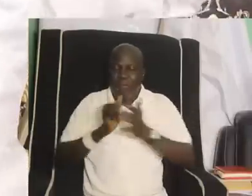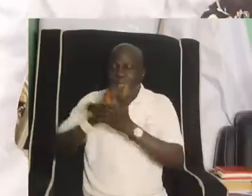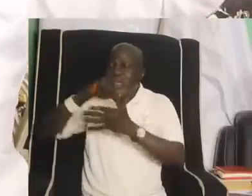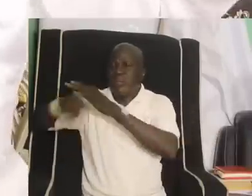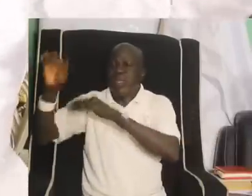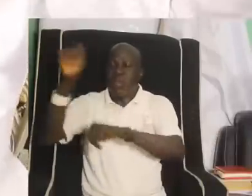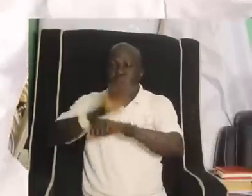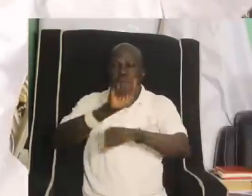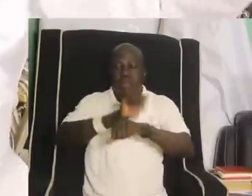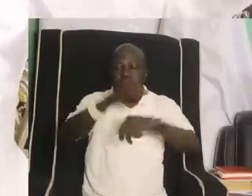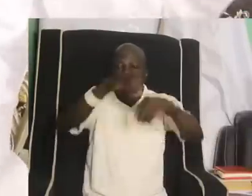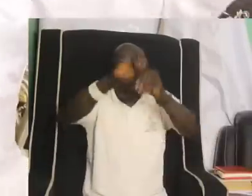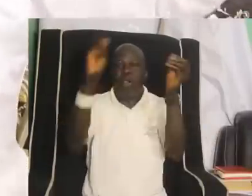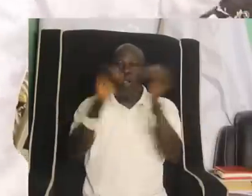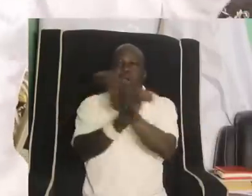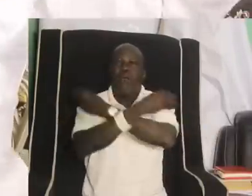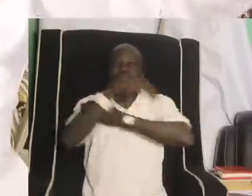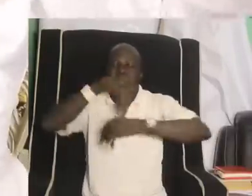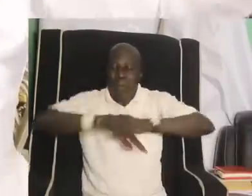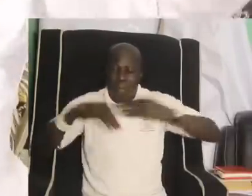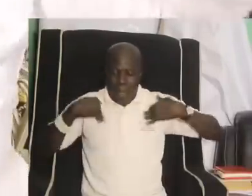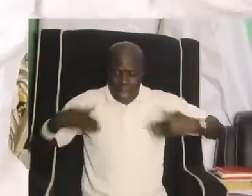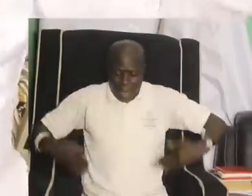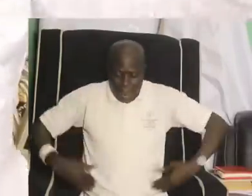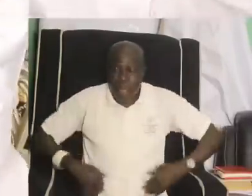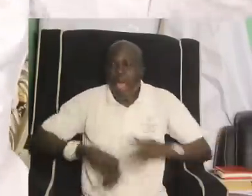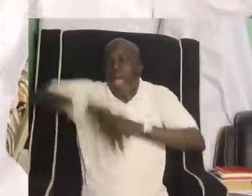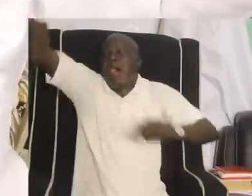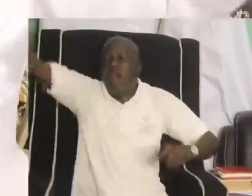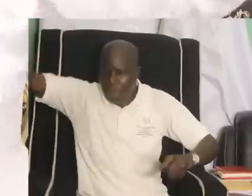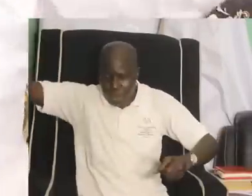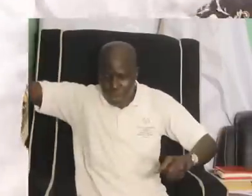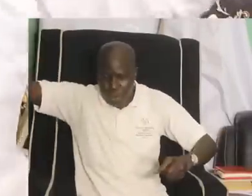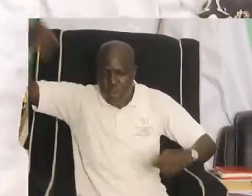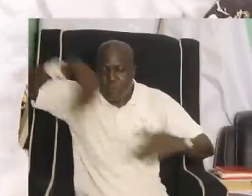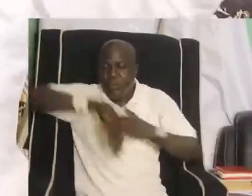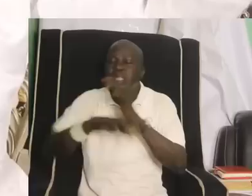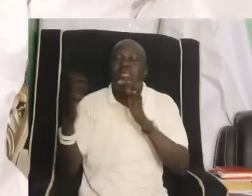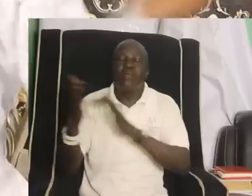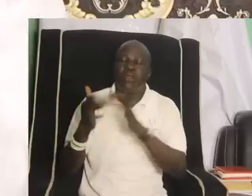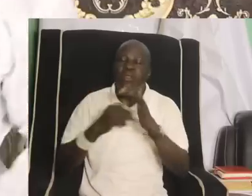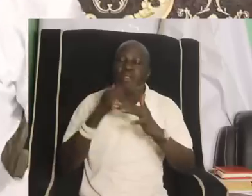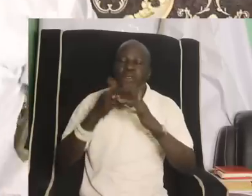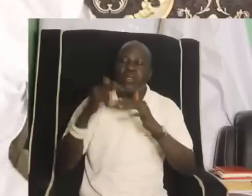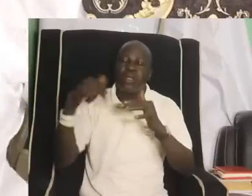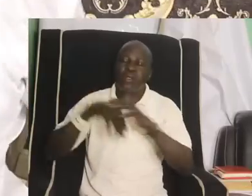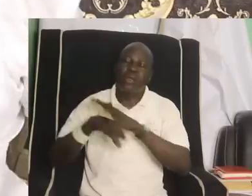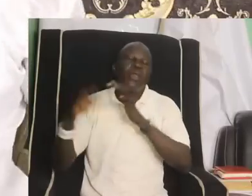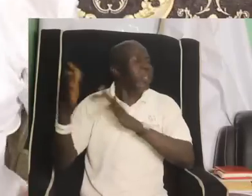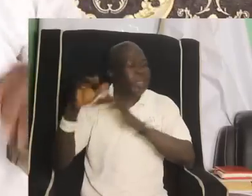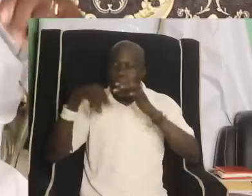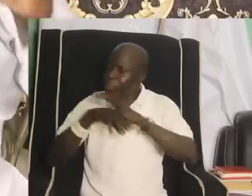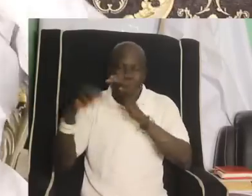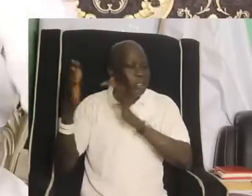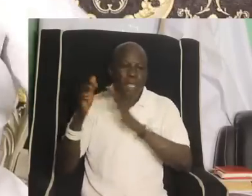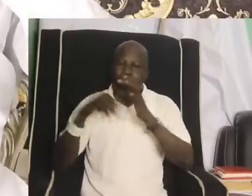Maybe so. In my office. Lagbara mi. In my body. Jade. Oluwa.